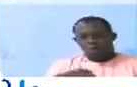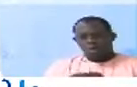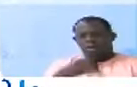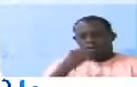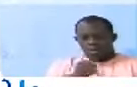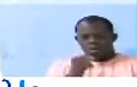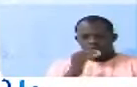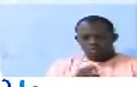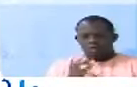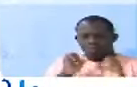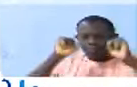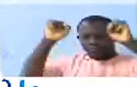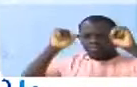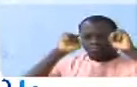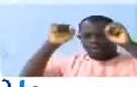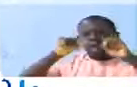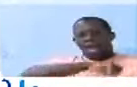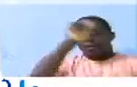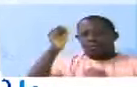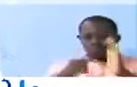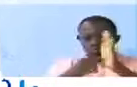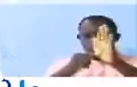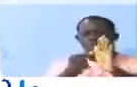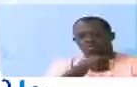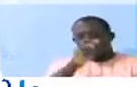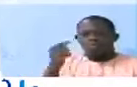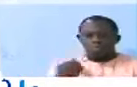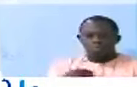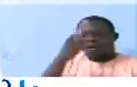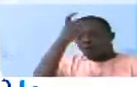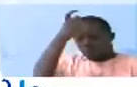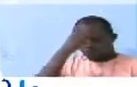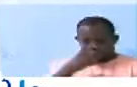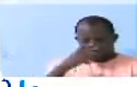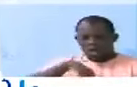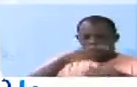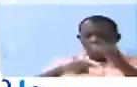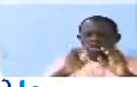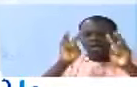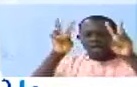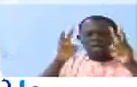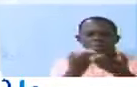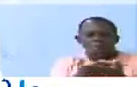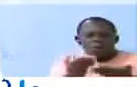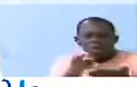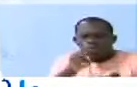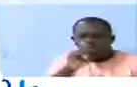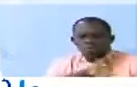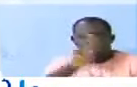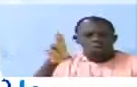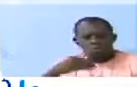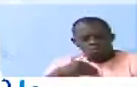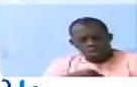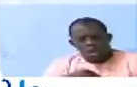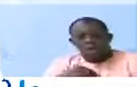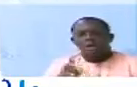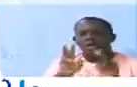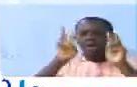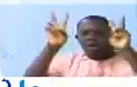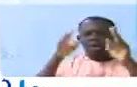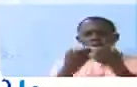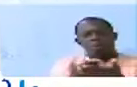demonstrate and show your displeasure to Yaya Jamme. Why do you want, why don't you want Yaya Jamme? Way be la fi la mo ko ten na. Sa